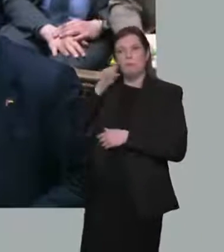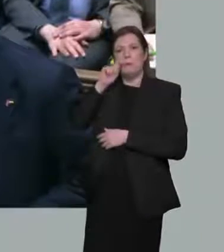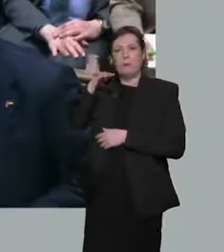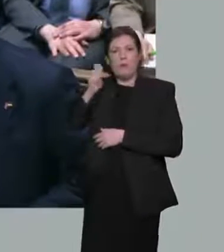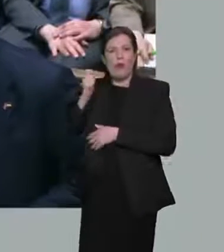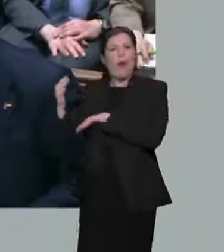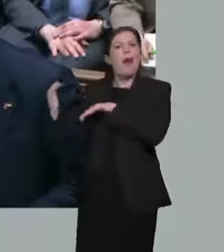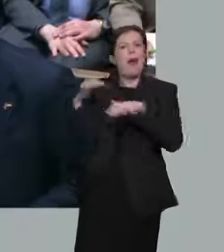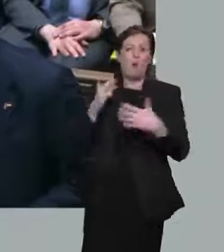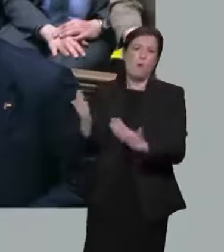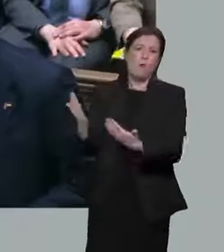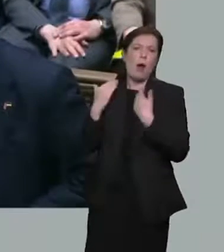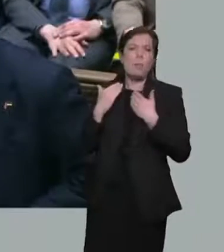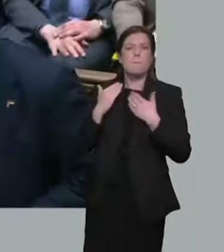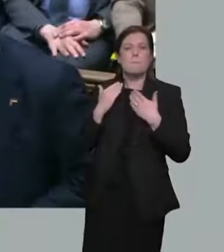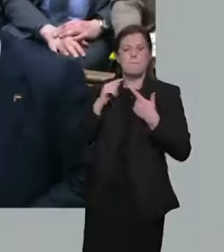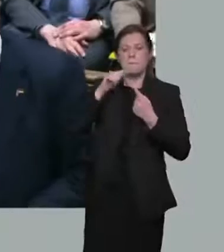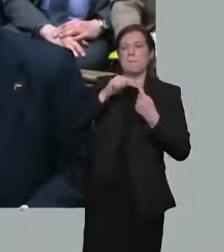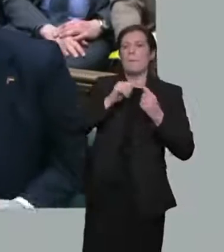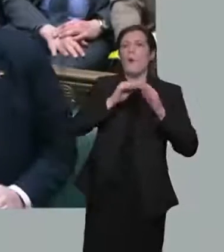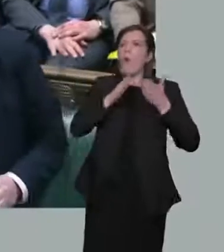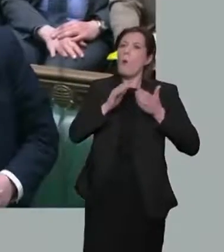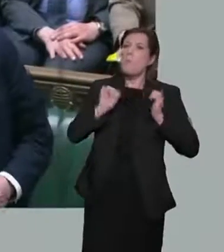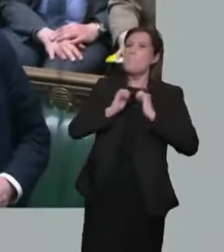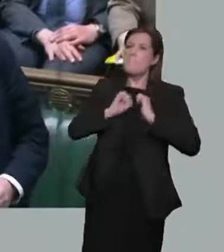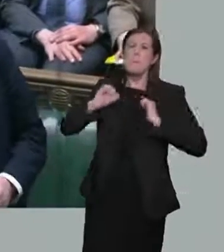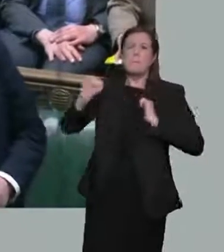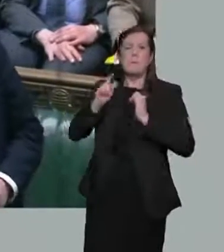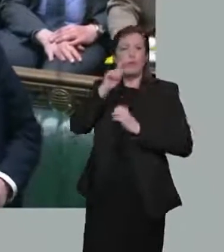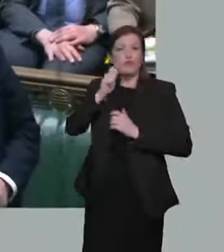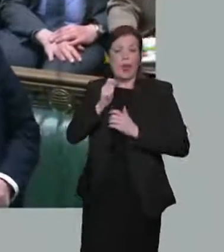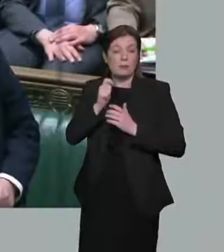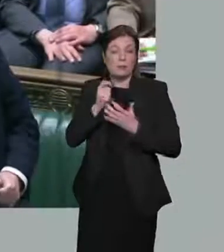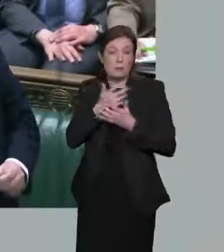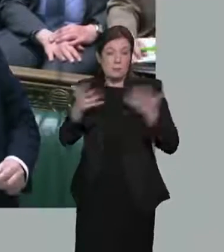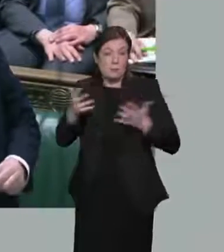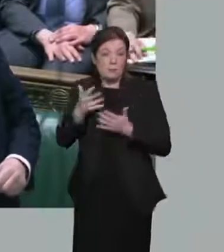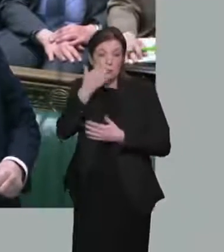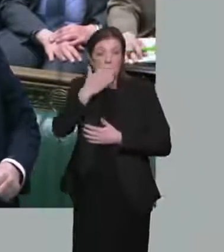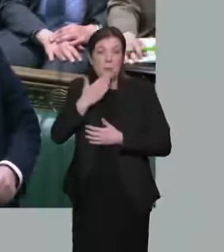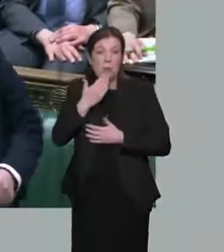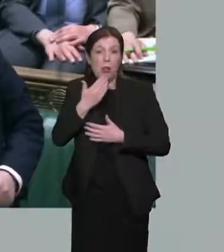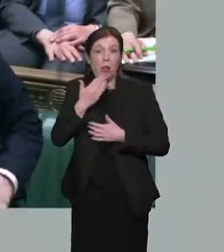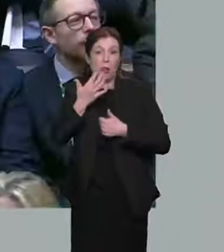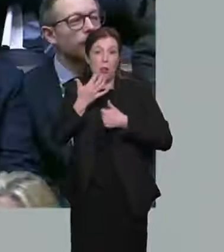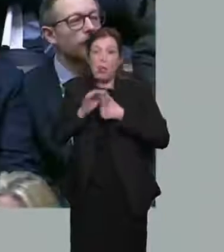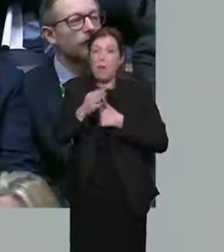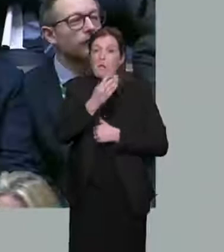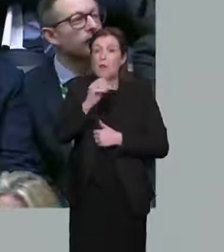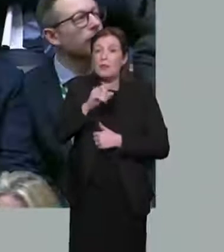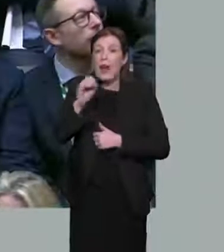from Ukraine. And the Homes for Ukraine scheme is now open. I think about 40,000 have already